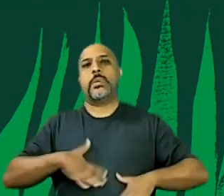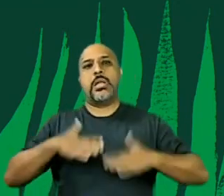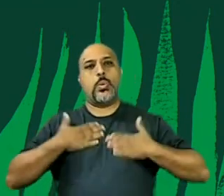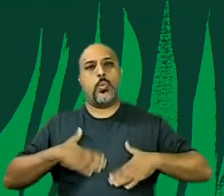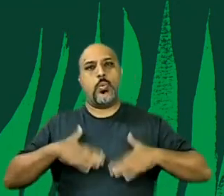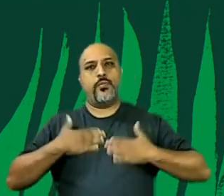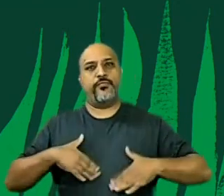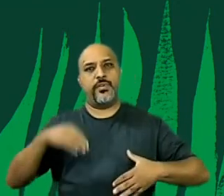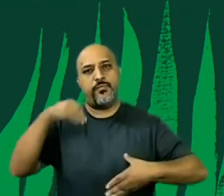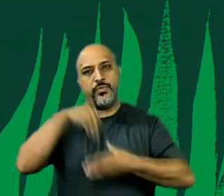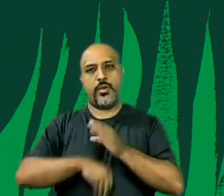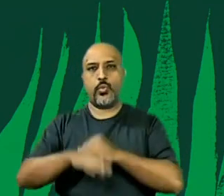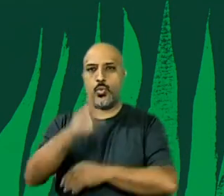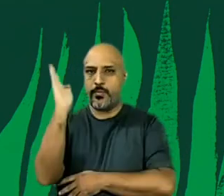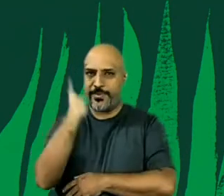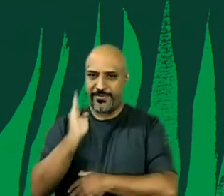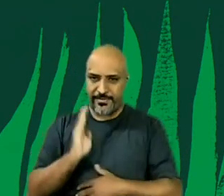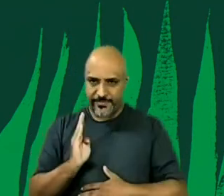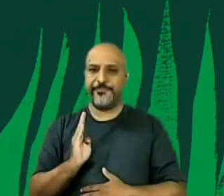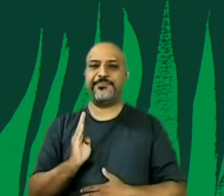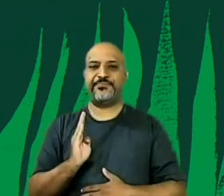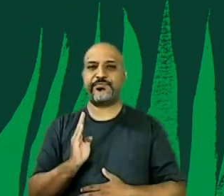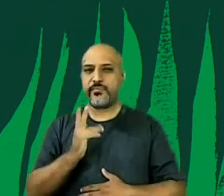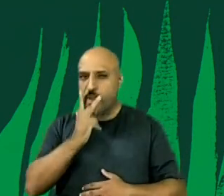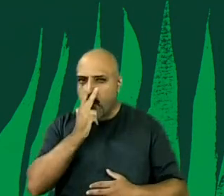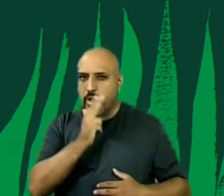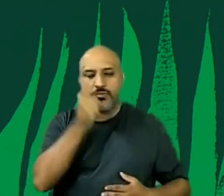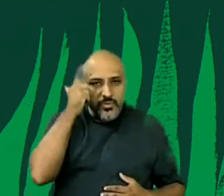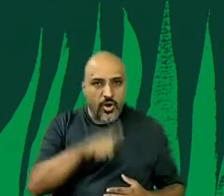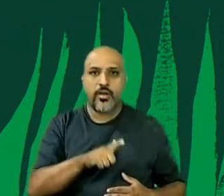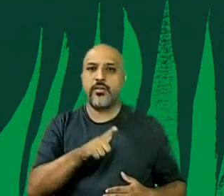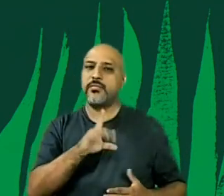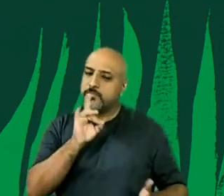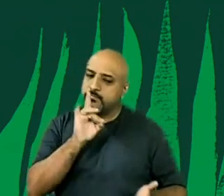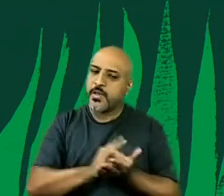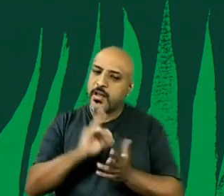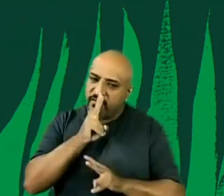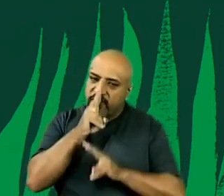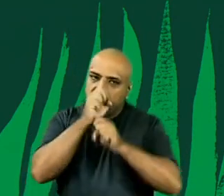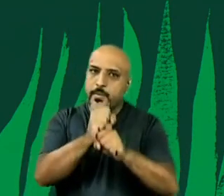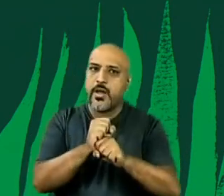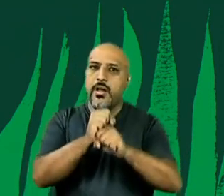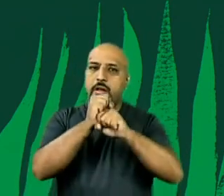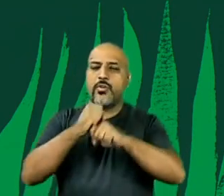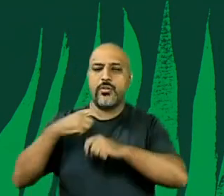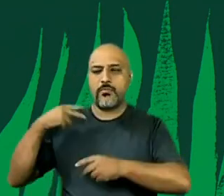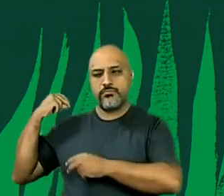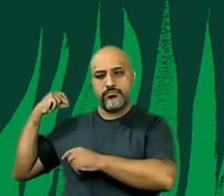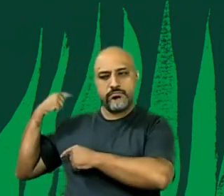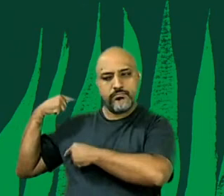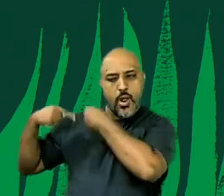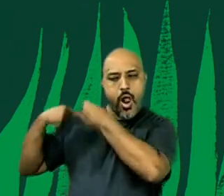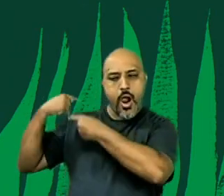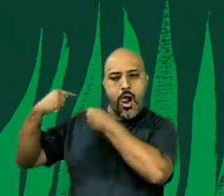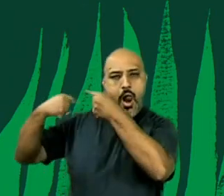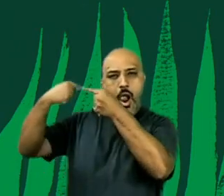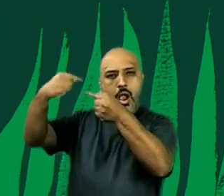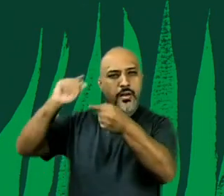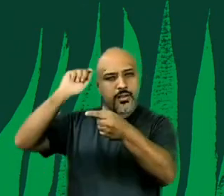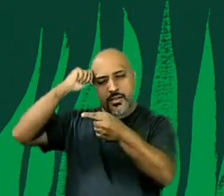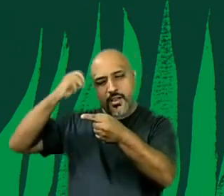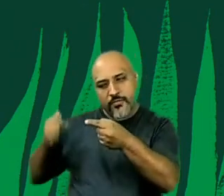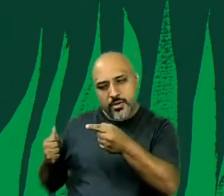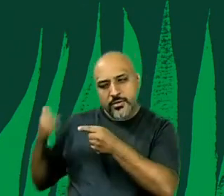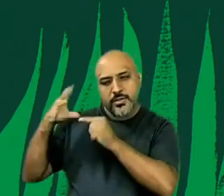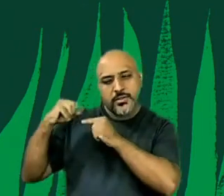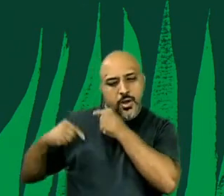leaves us, makes us more comfortable inside Brazil to affirm our African legacy and